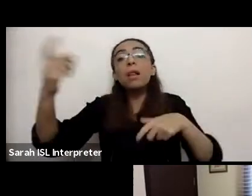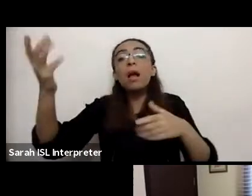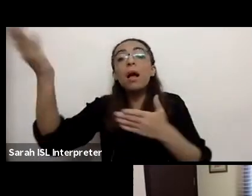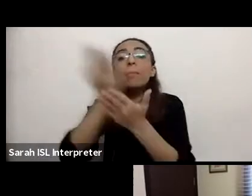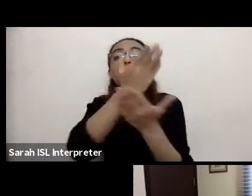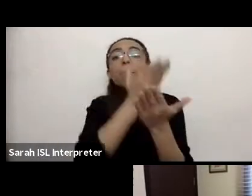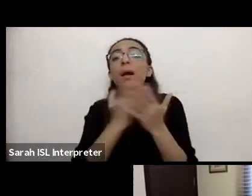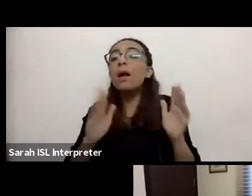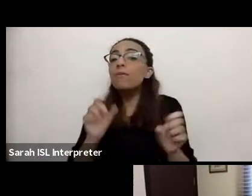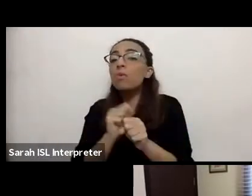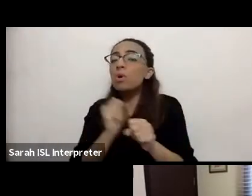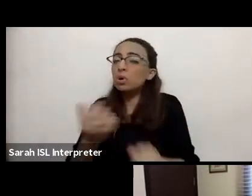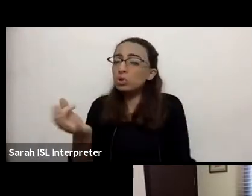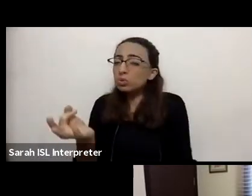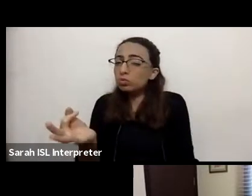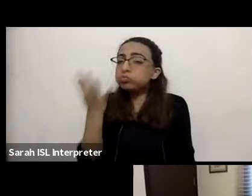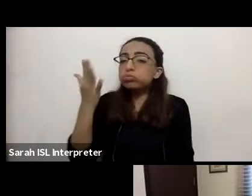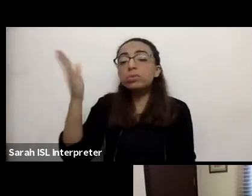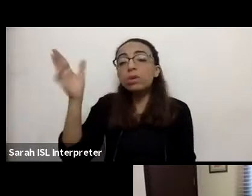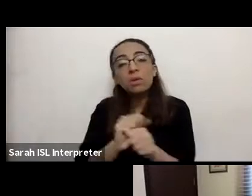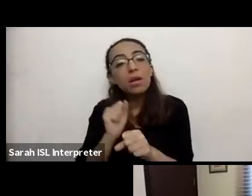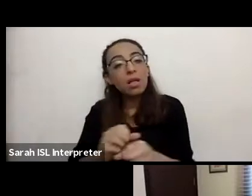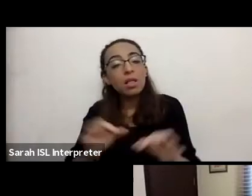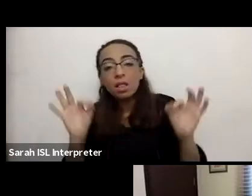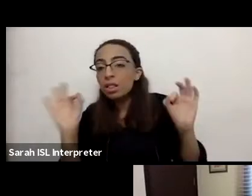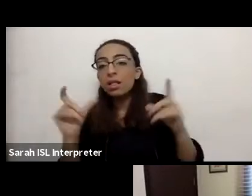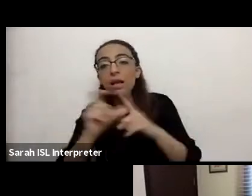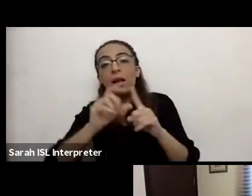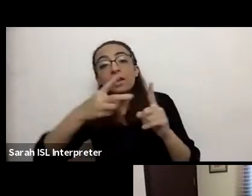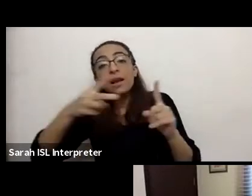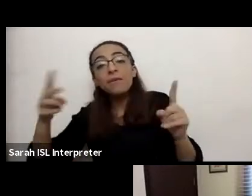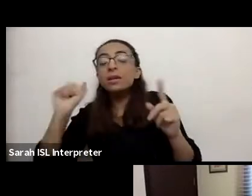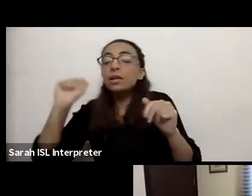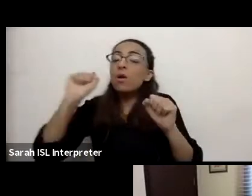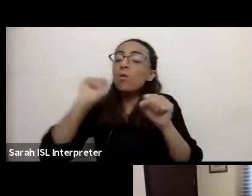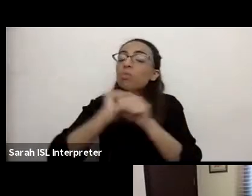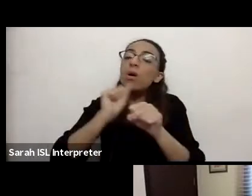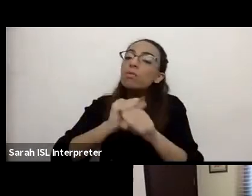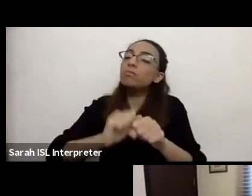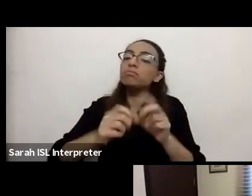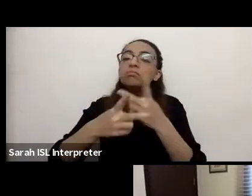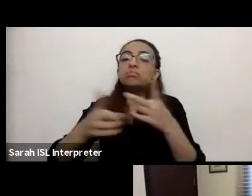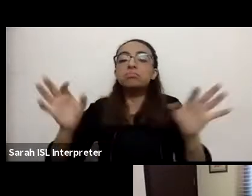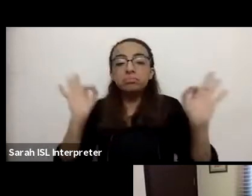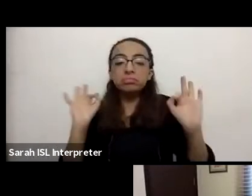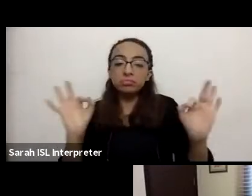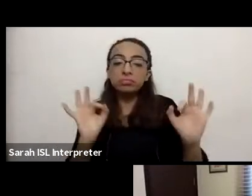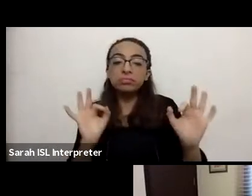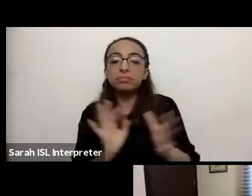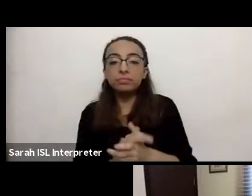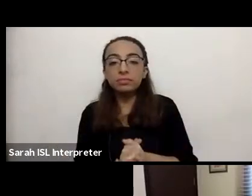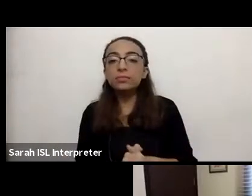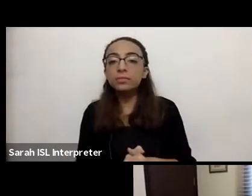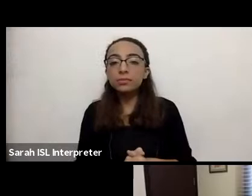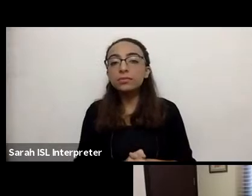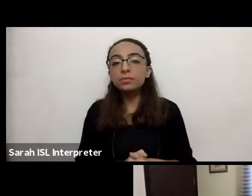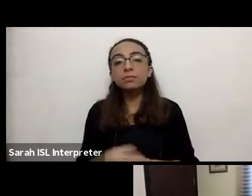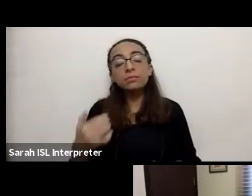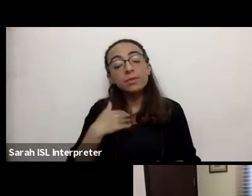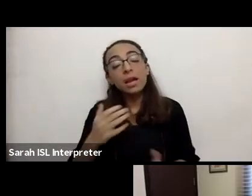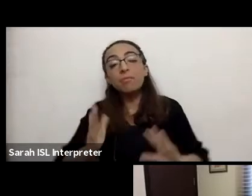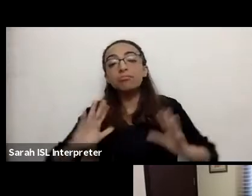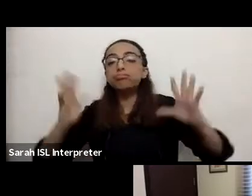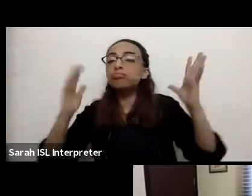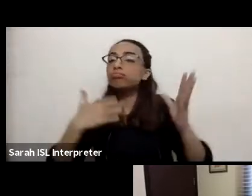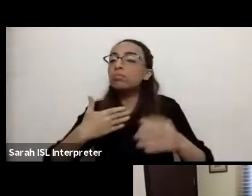And exemplary work, each one of them from diverse background. And I think we celebrate the